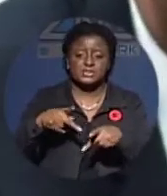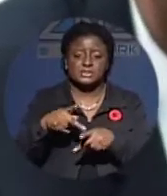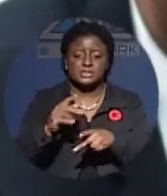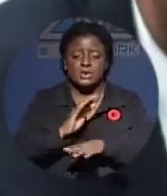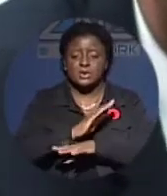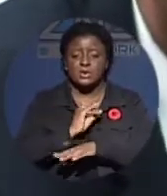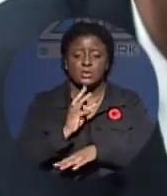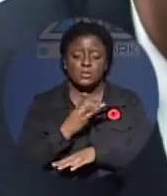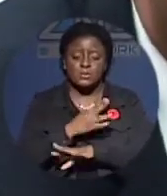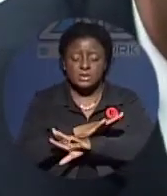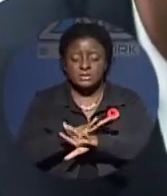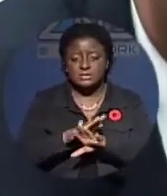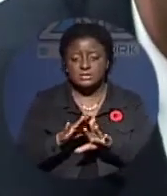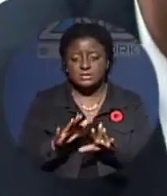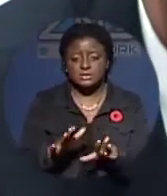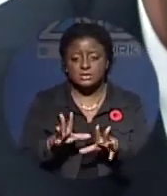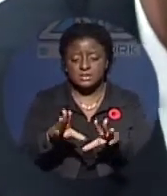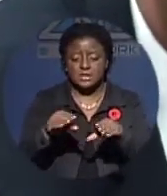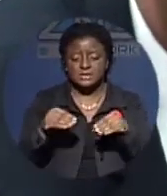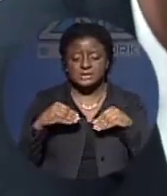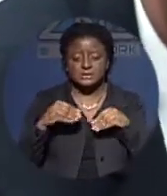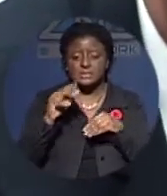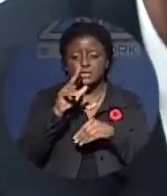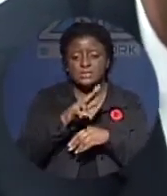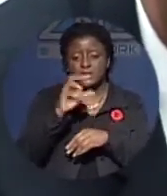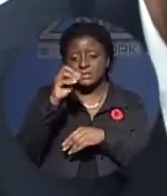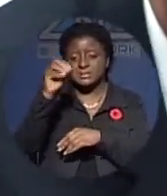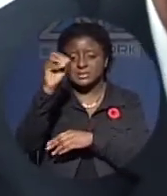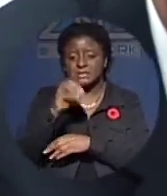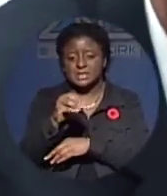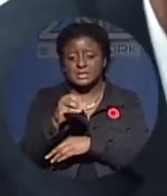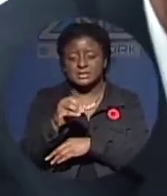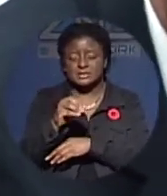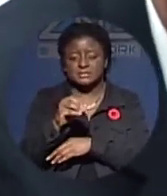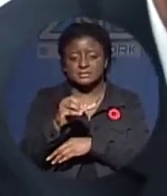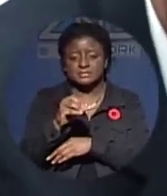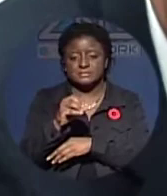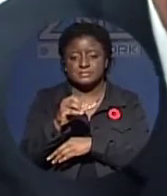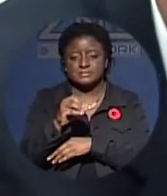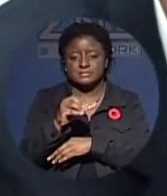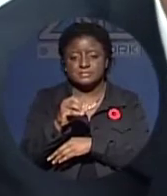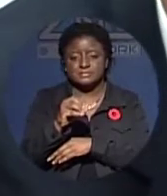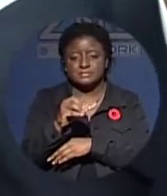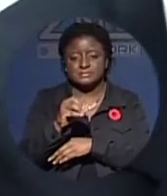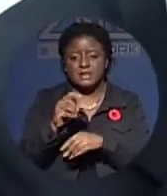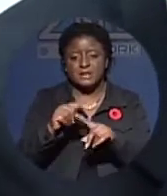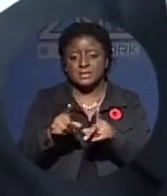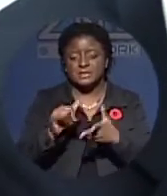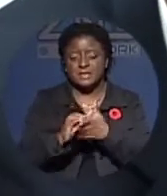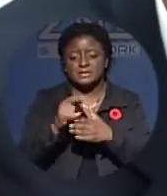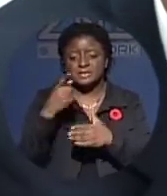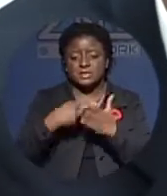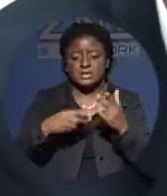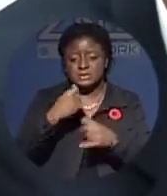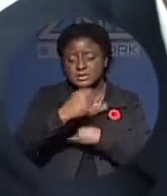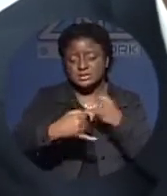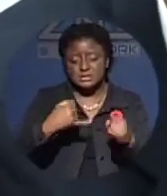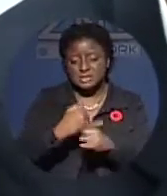we don't accept 3% as our figure at all, although that's what the international community puts